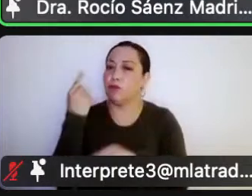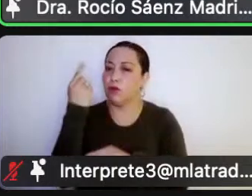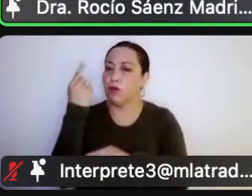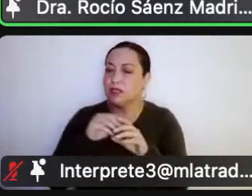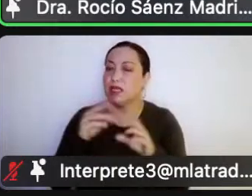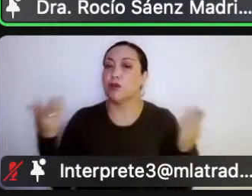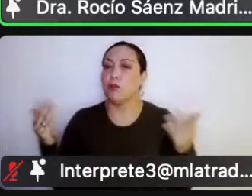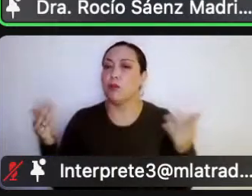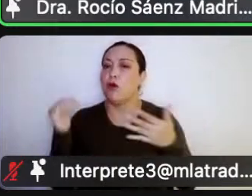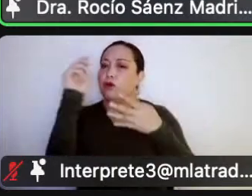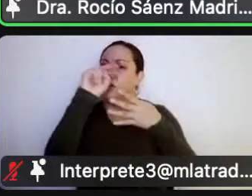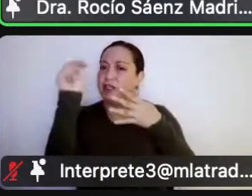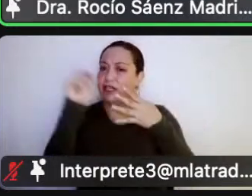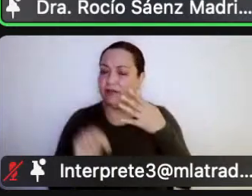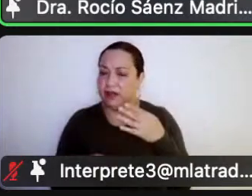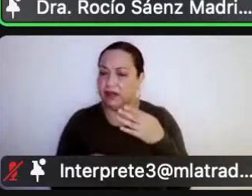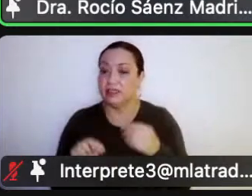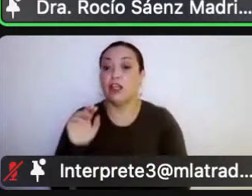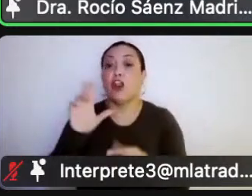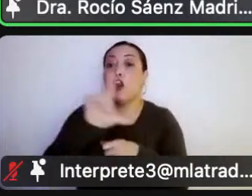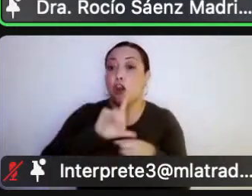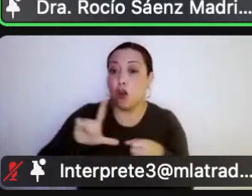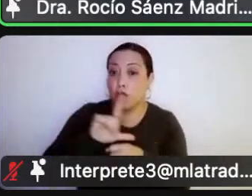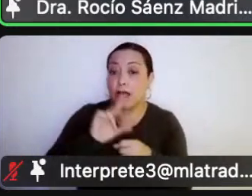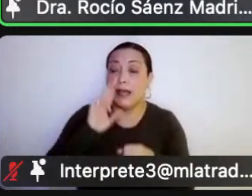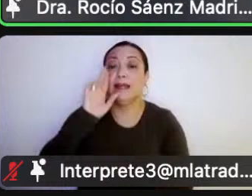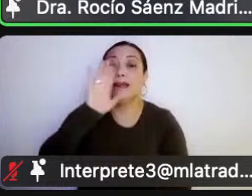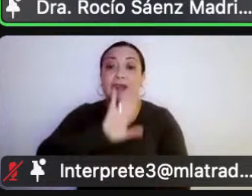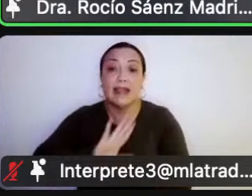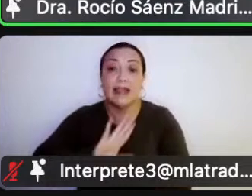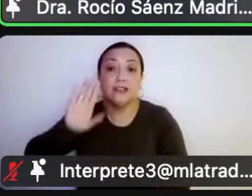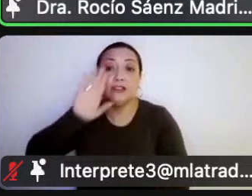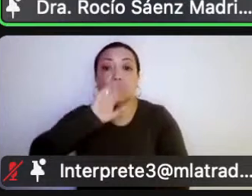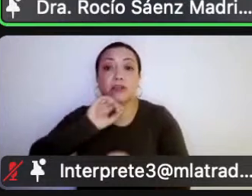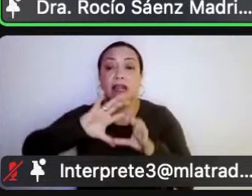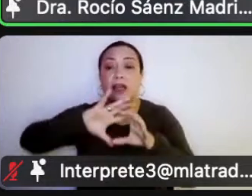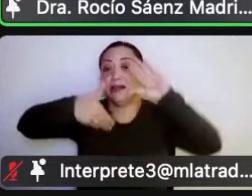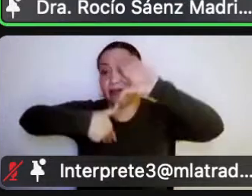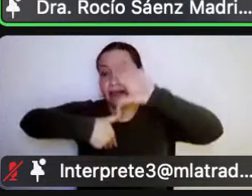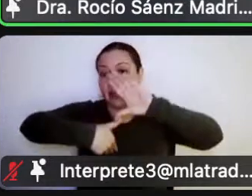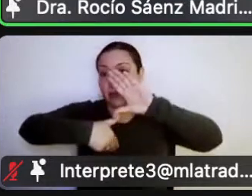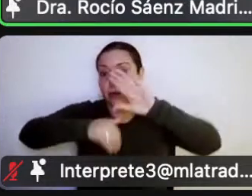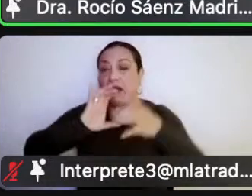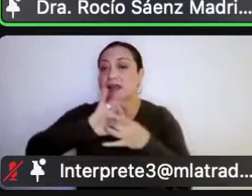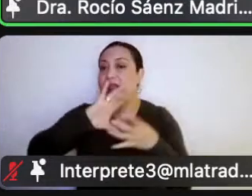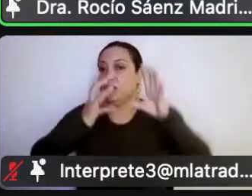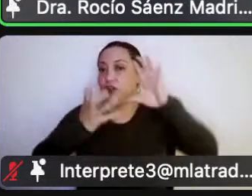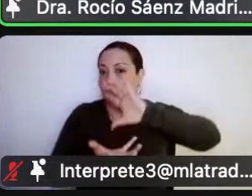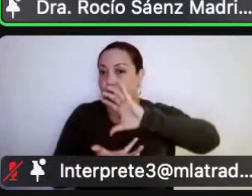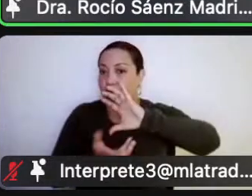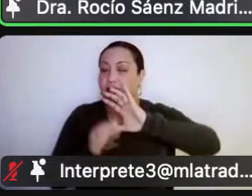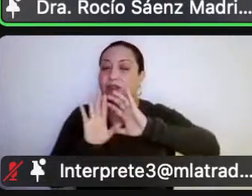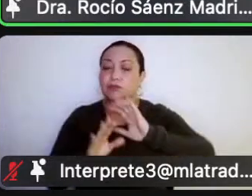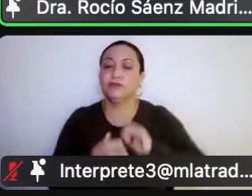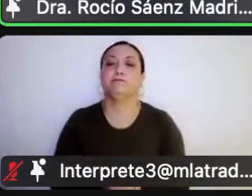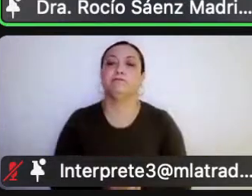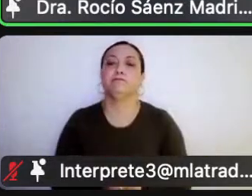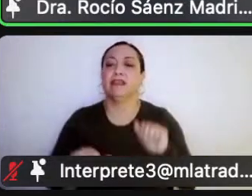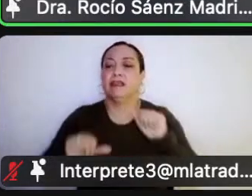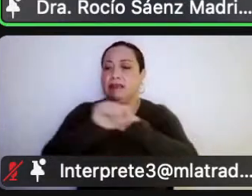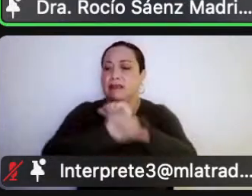at multi-level, at local, national, regional, and global levels. Within the